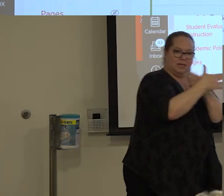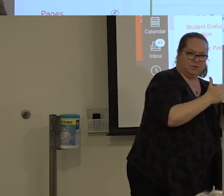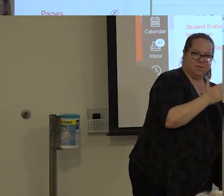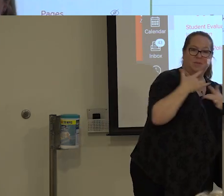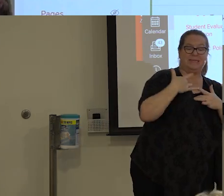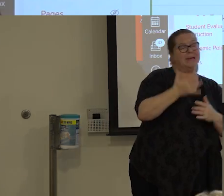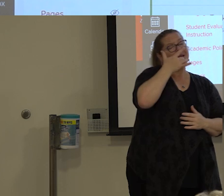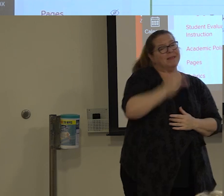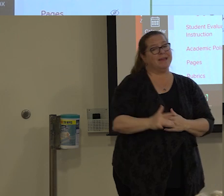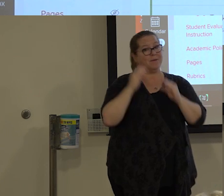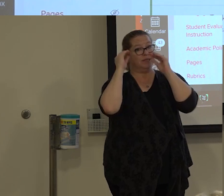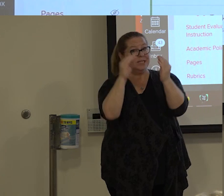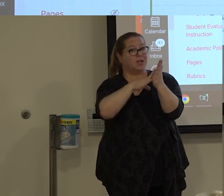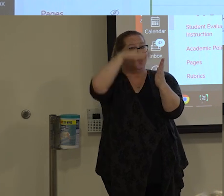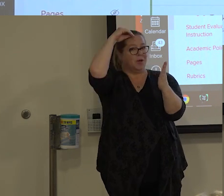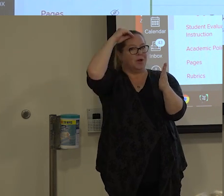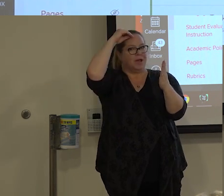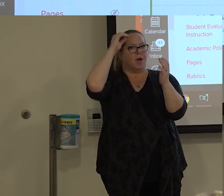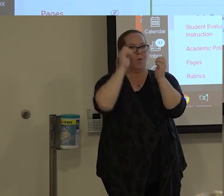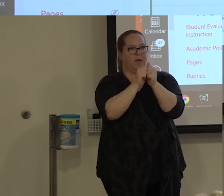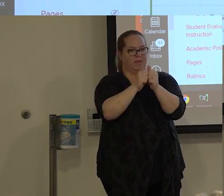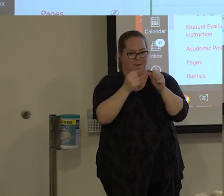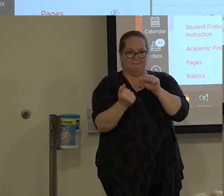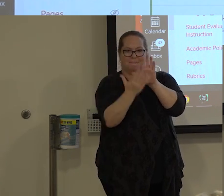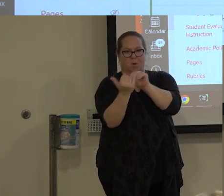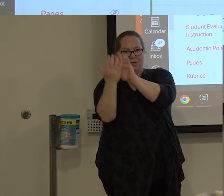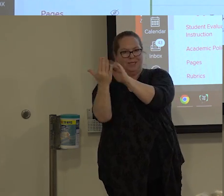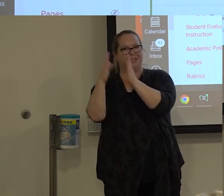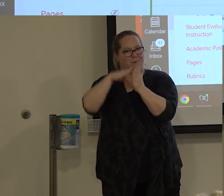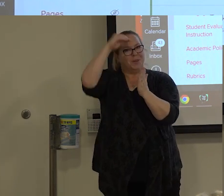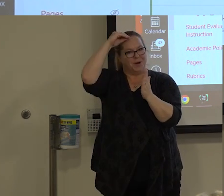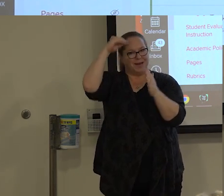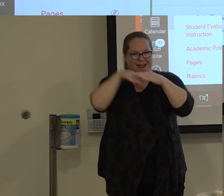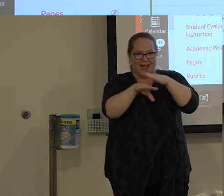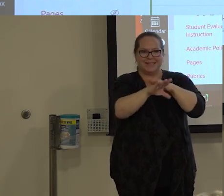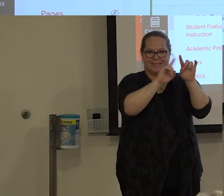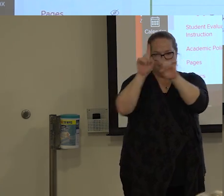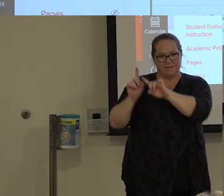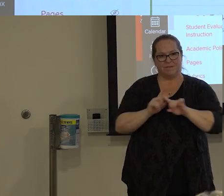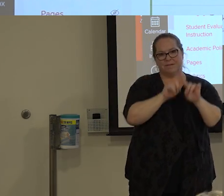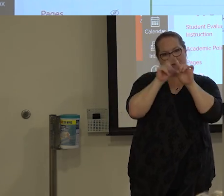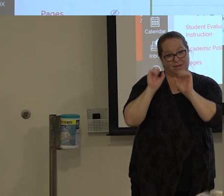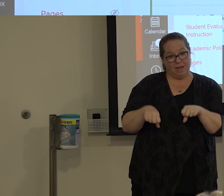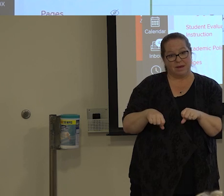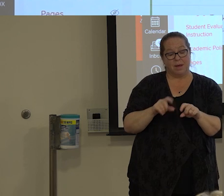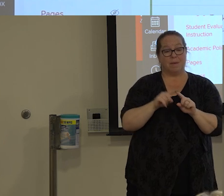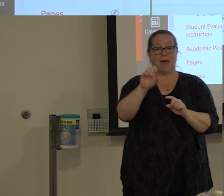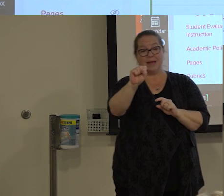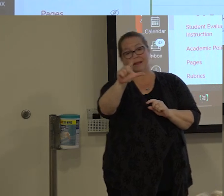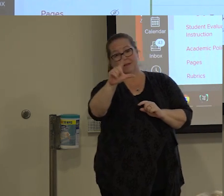at a time when such weight is given by universities to providing access to learning to everyone. But